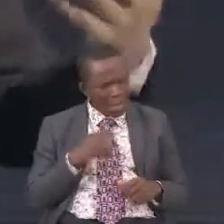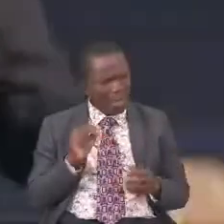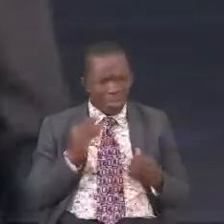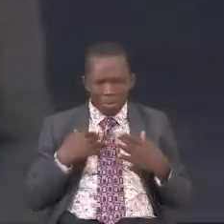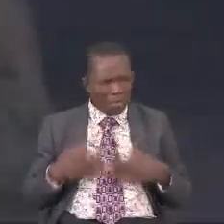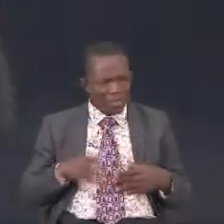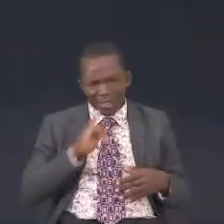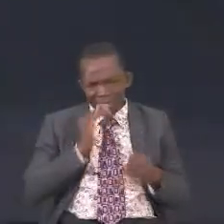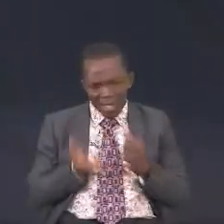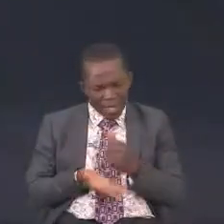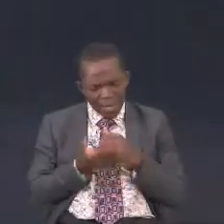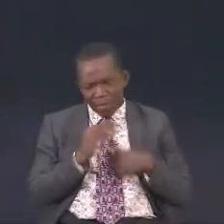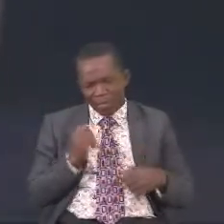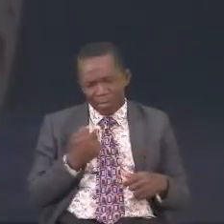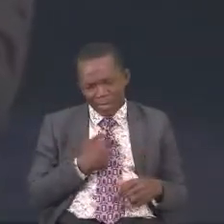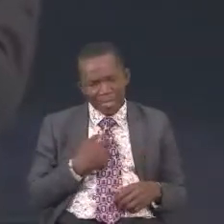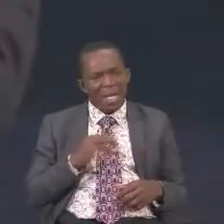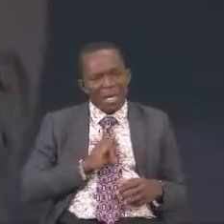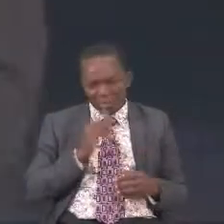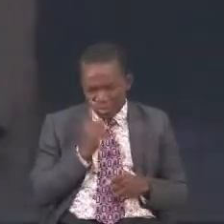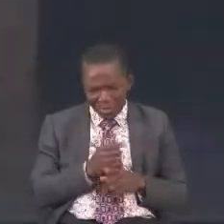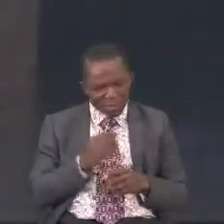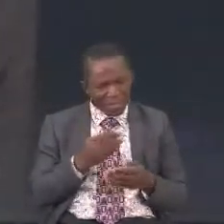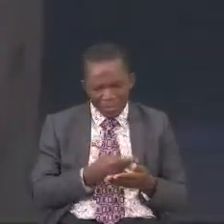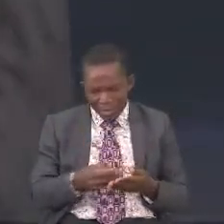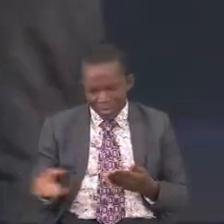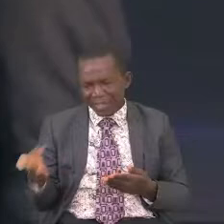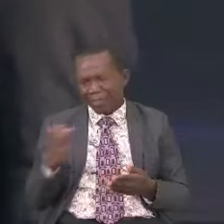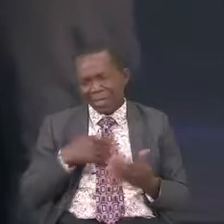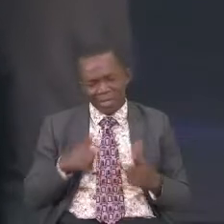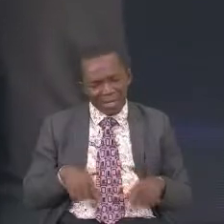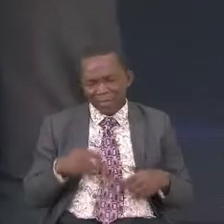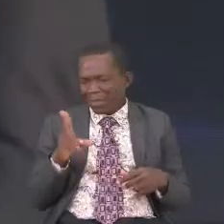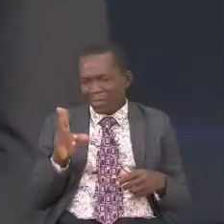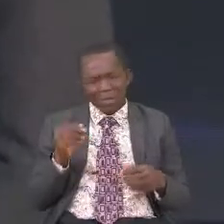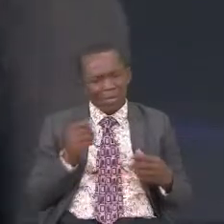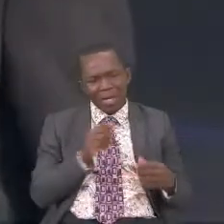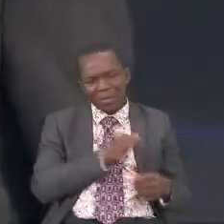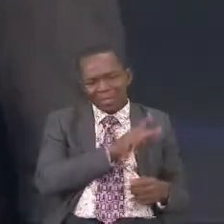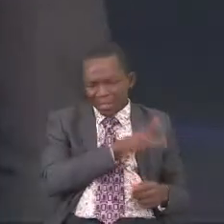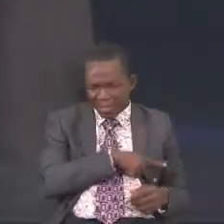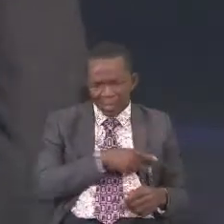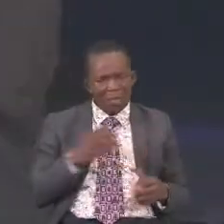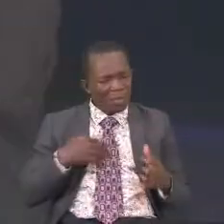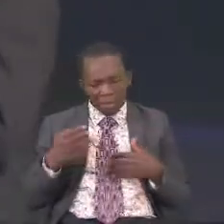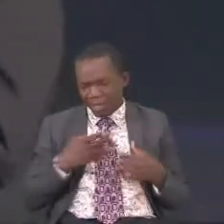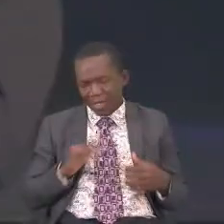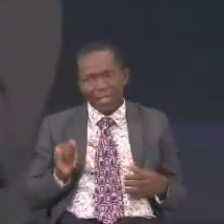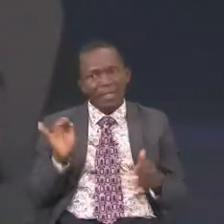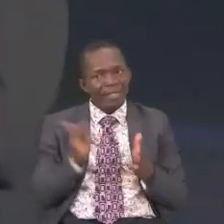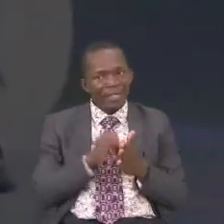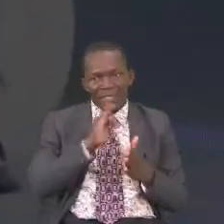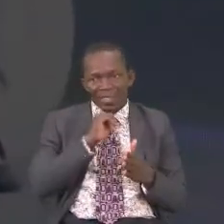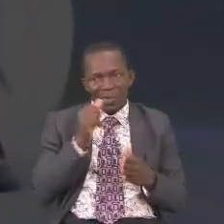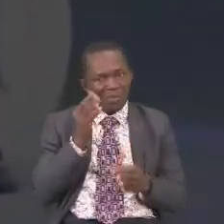only here, I'm, spending my life, there's no appreciation, complaining. That's not faith. But when you